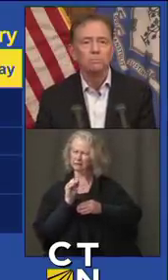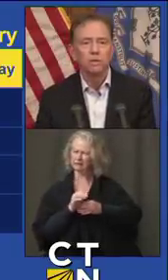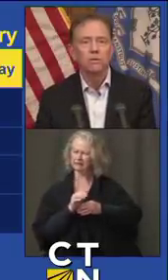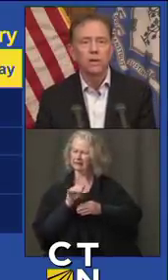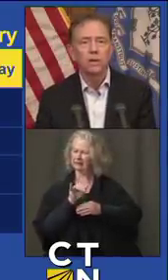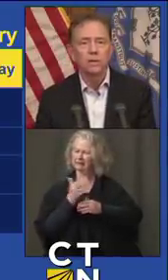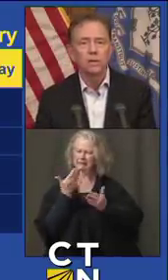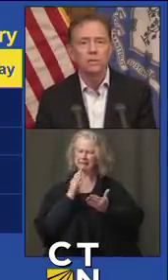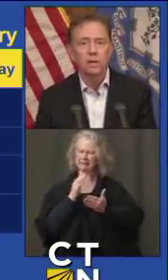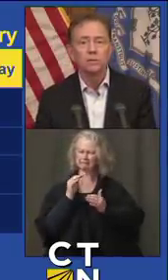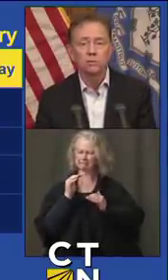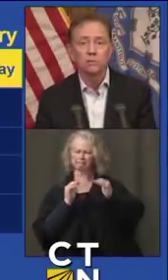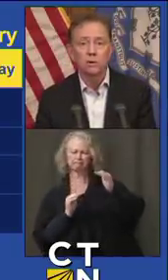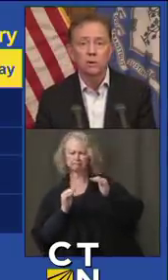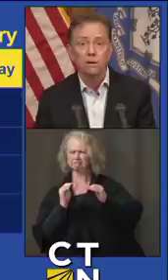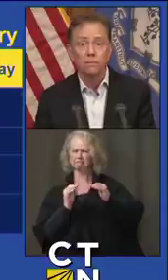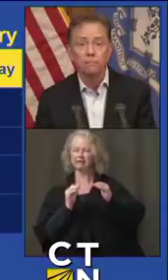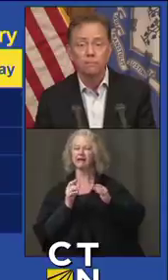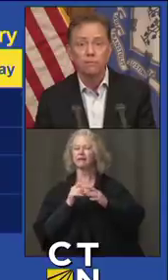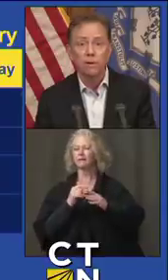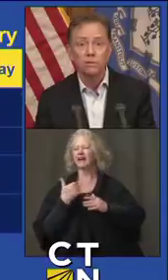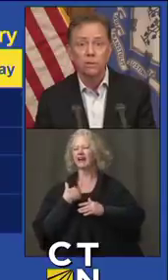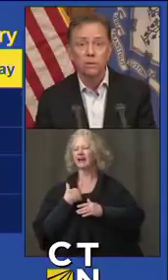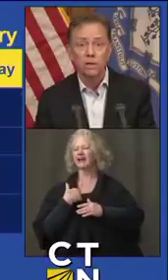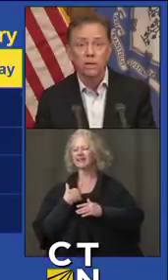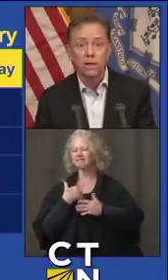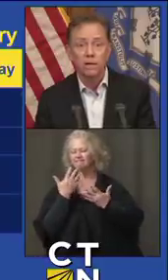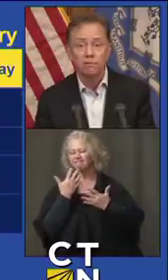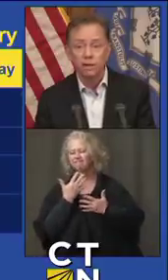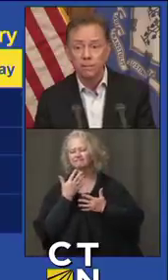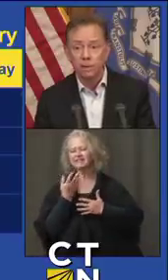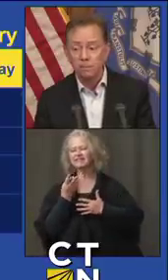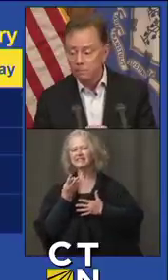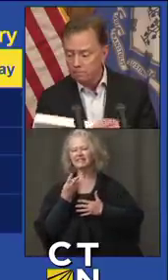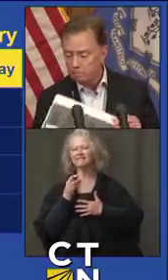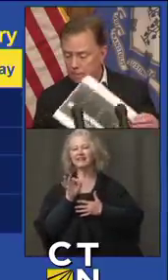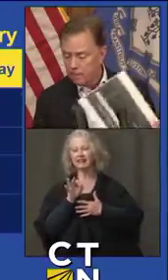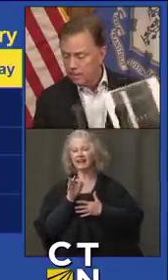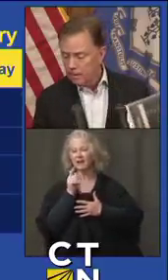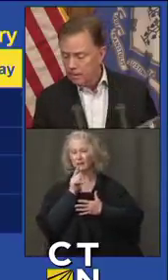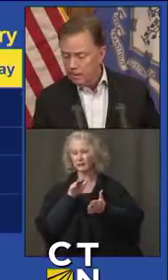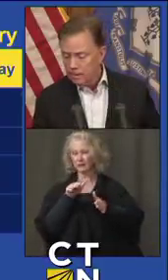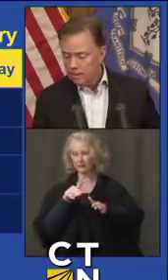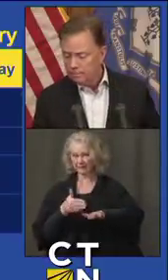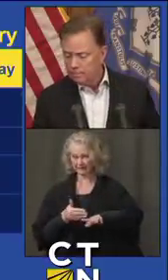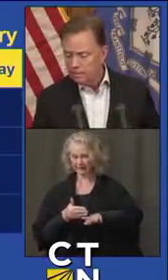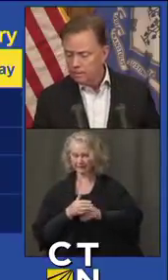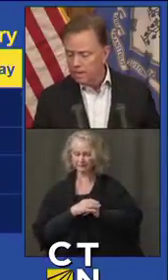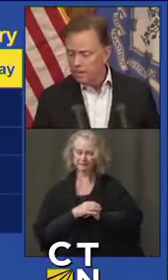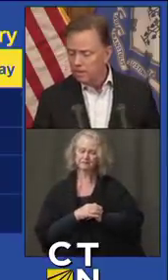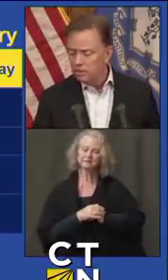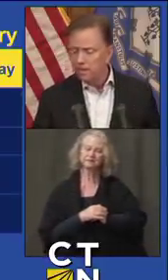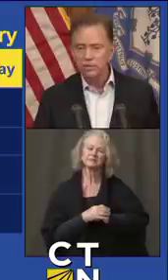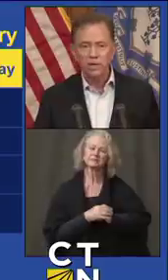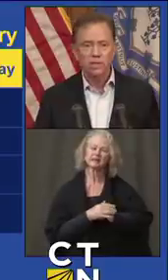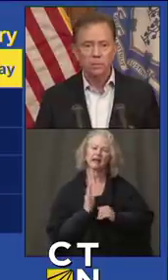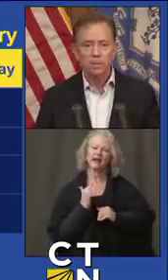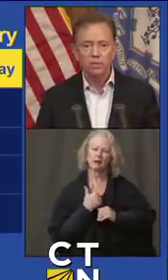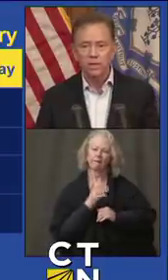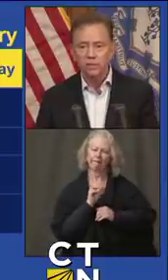another 79 deaths of our friends here in the Connecticut family. The day-to-day